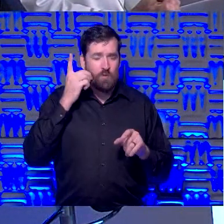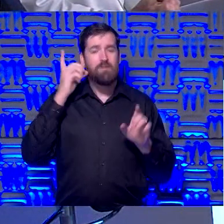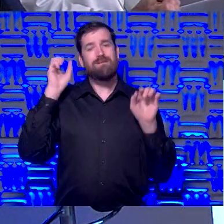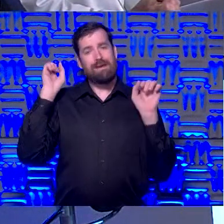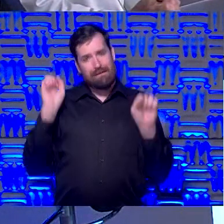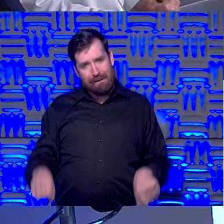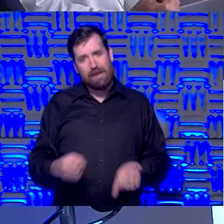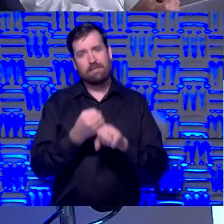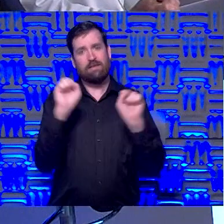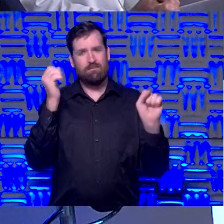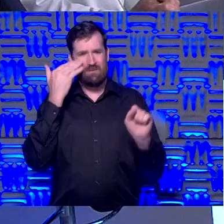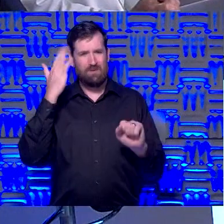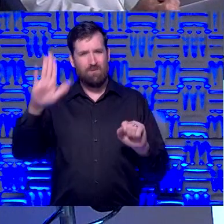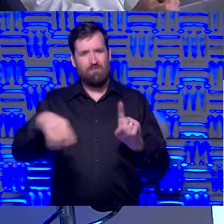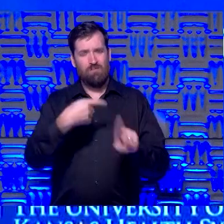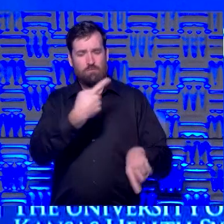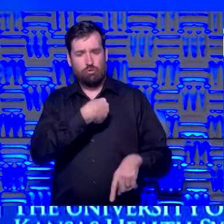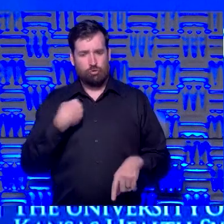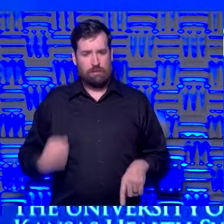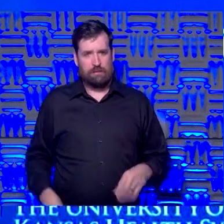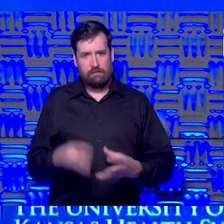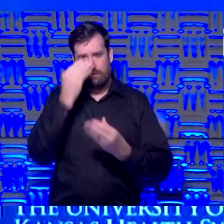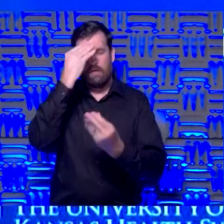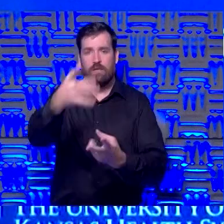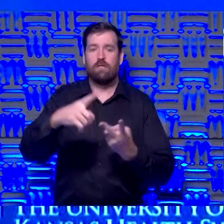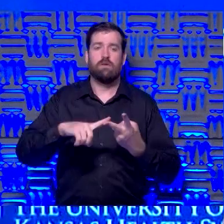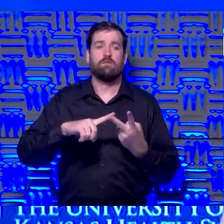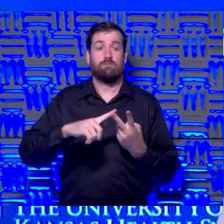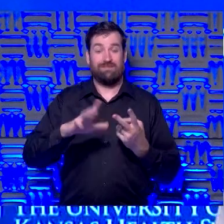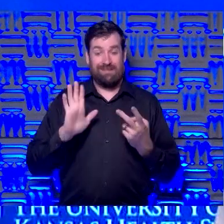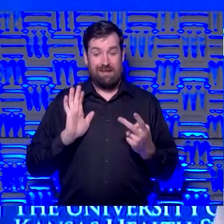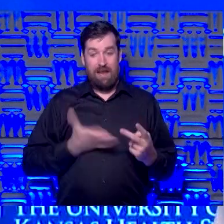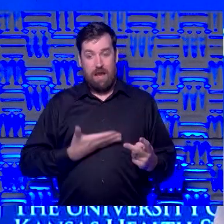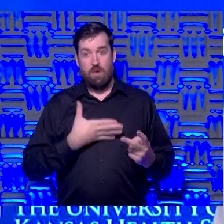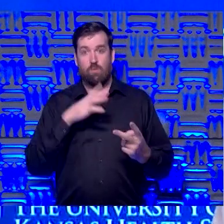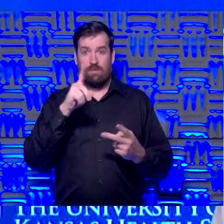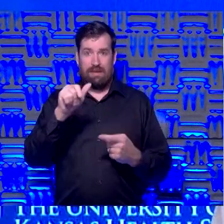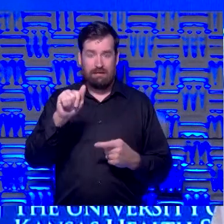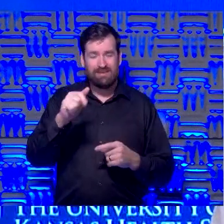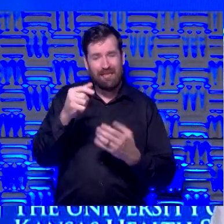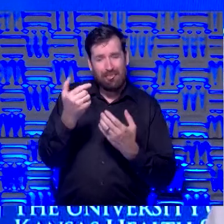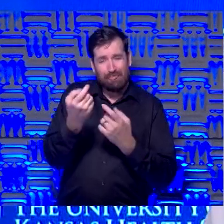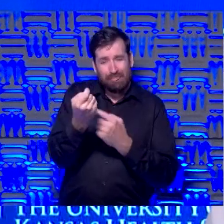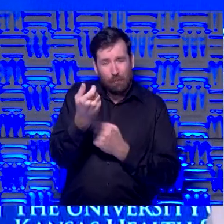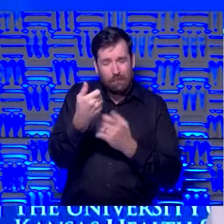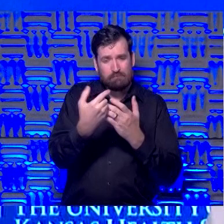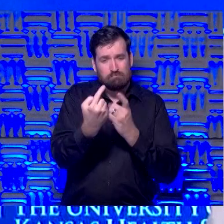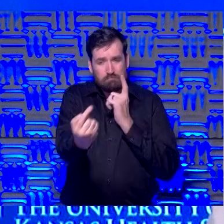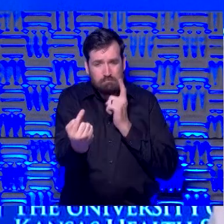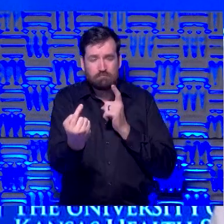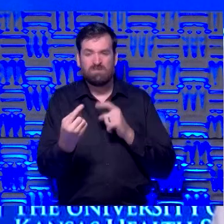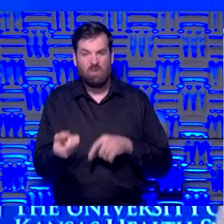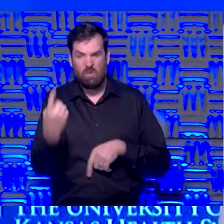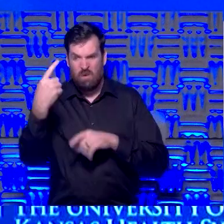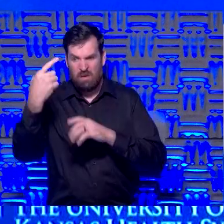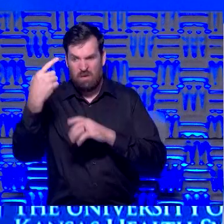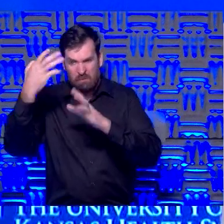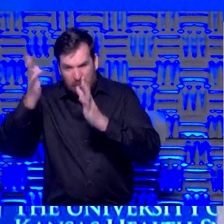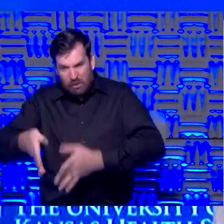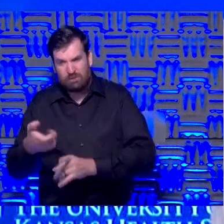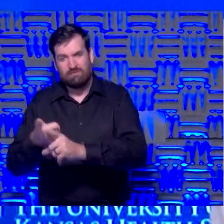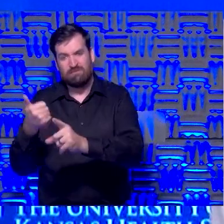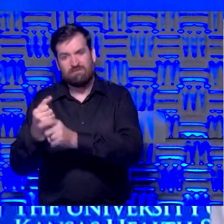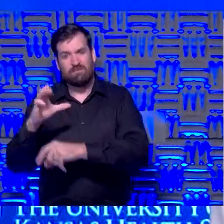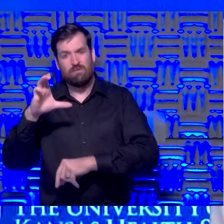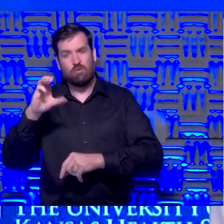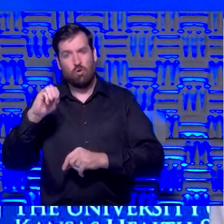right? Because we know that from the Chinese data and from our own data, that if people stay separated just a little bit inside a house with one person having COVID, the